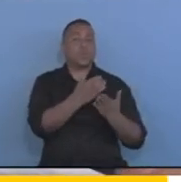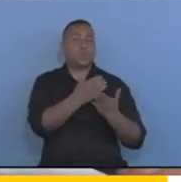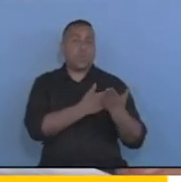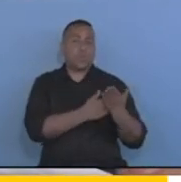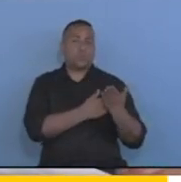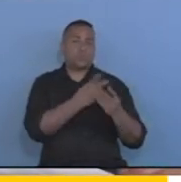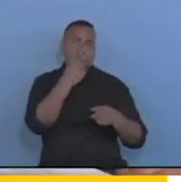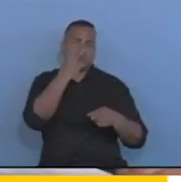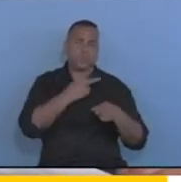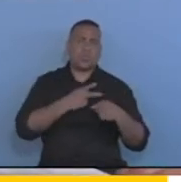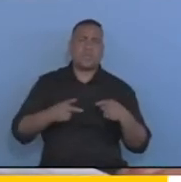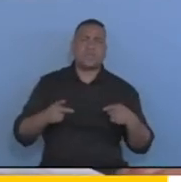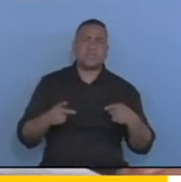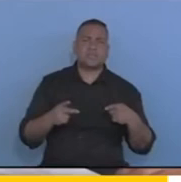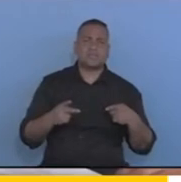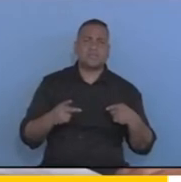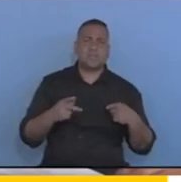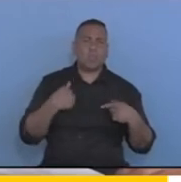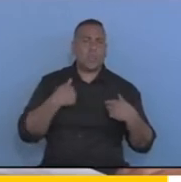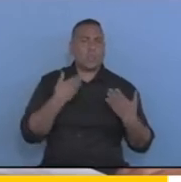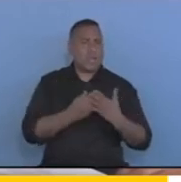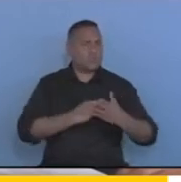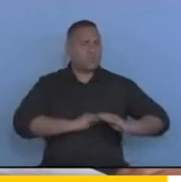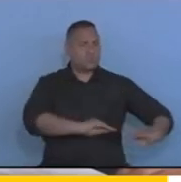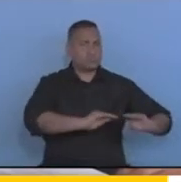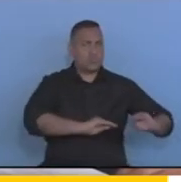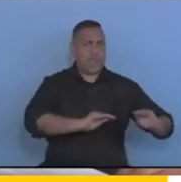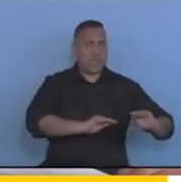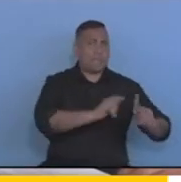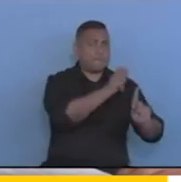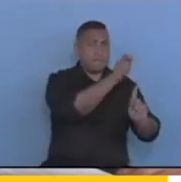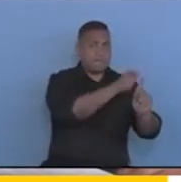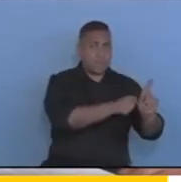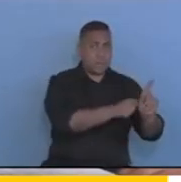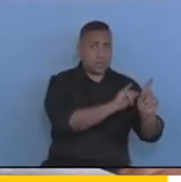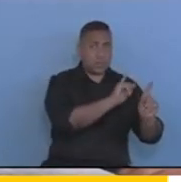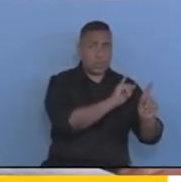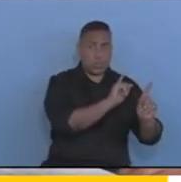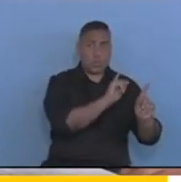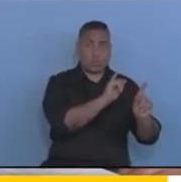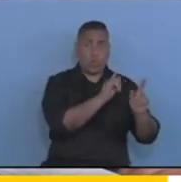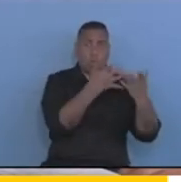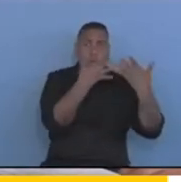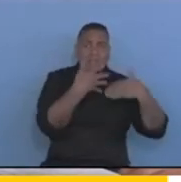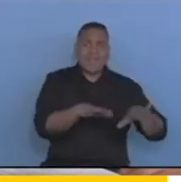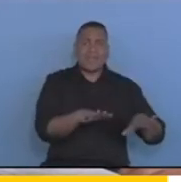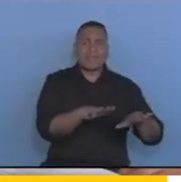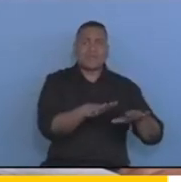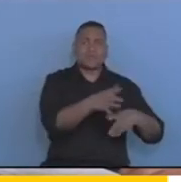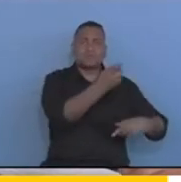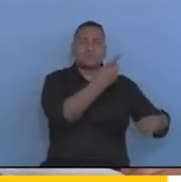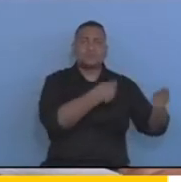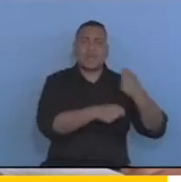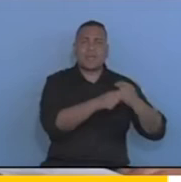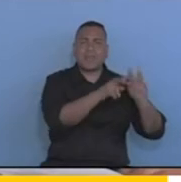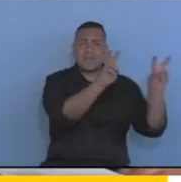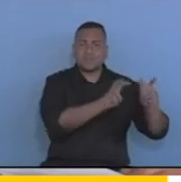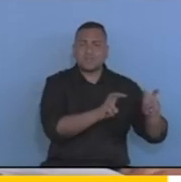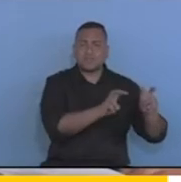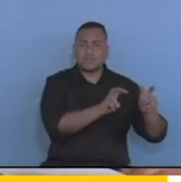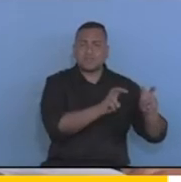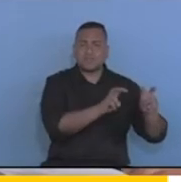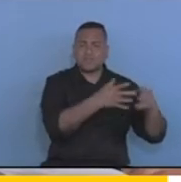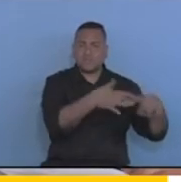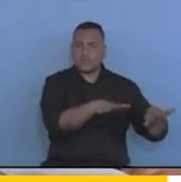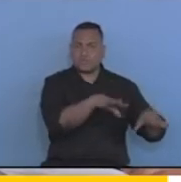we can then train the person. But that is now somebody that is already trained in electrical. The course would take 2 weeks. You see, there's also a